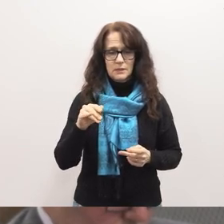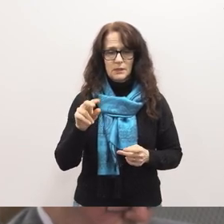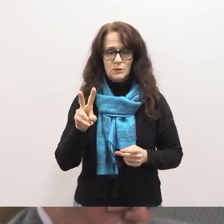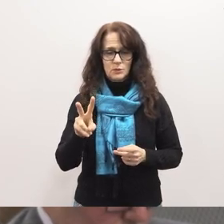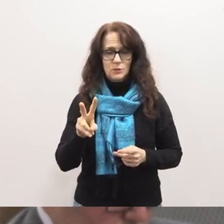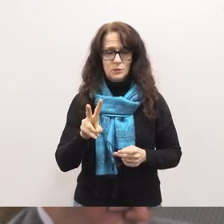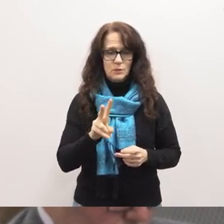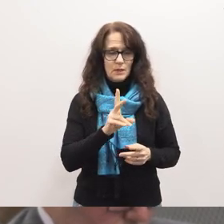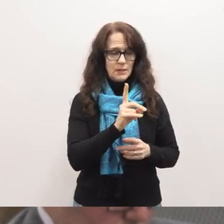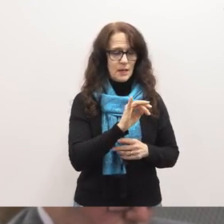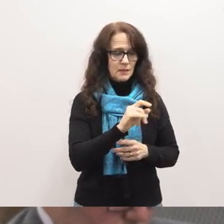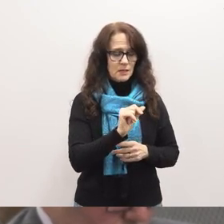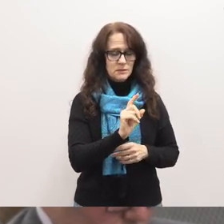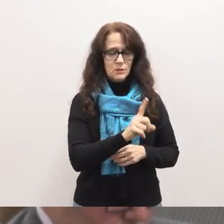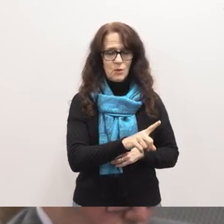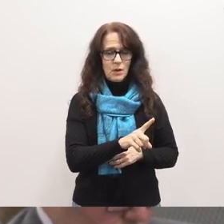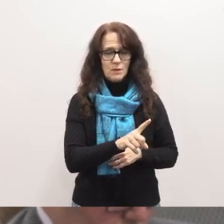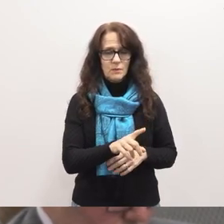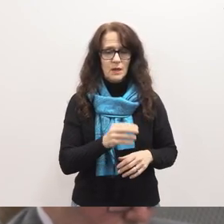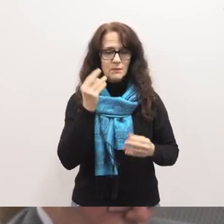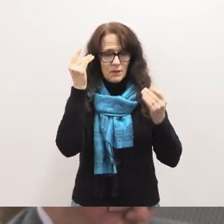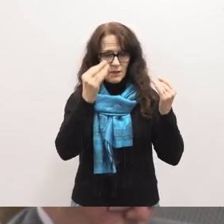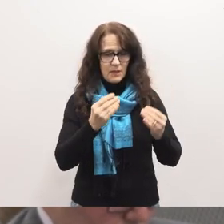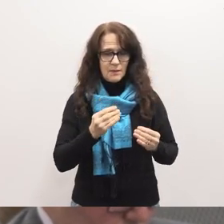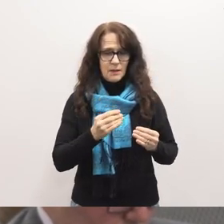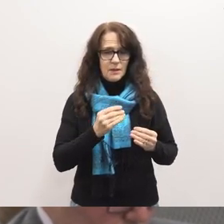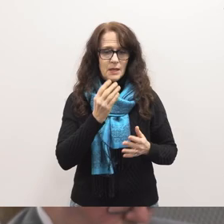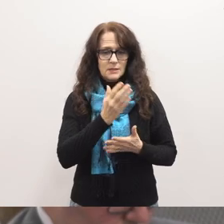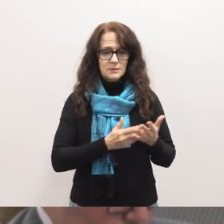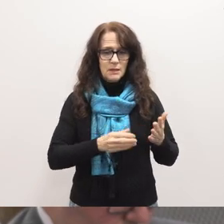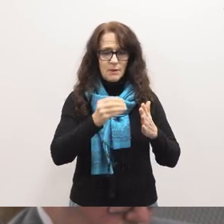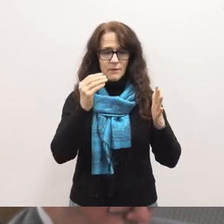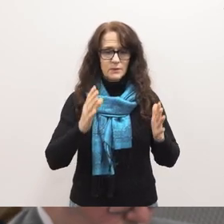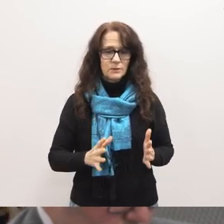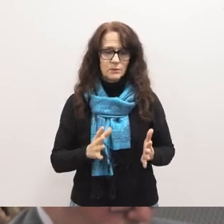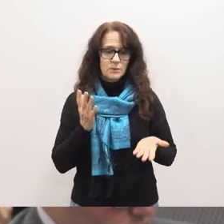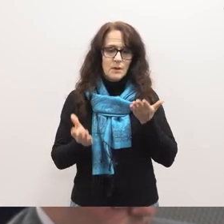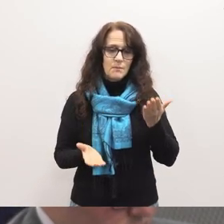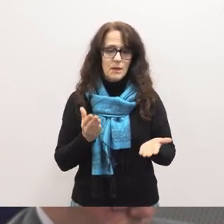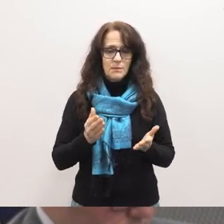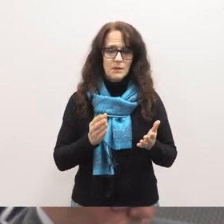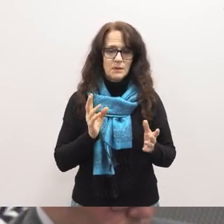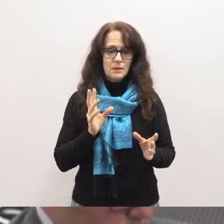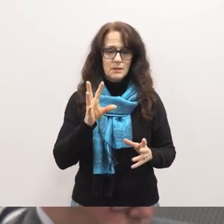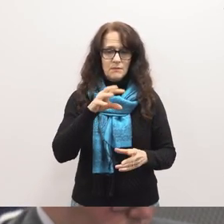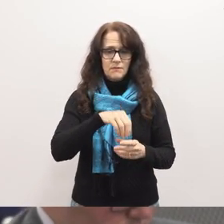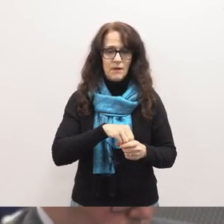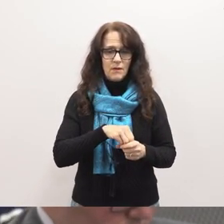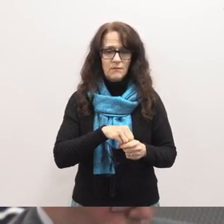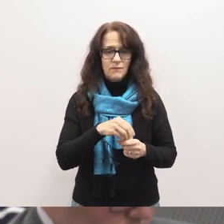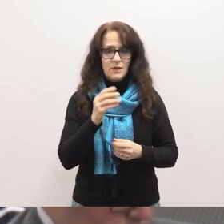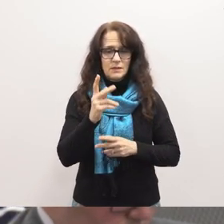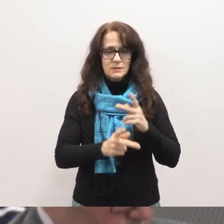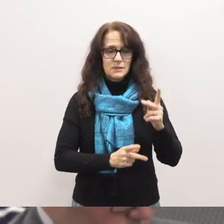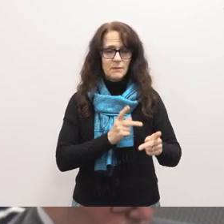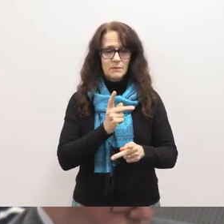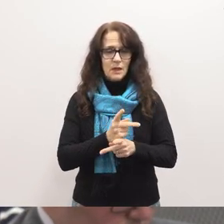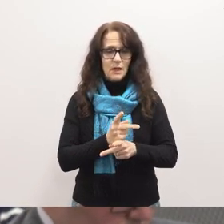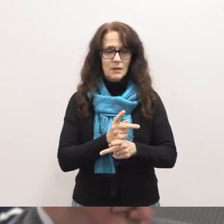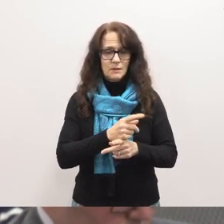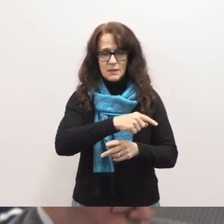diagnostic 1, we have to take into consideration that some of our students perhaps participated in some type of